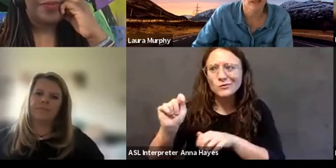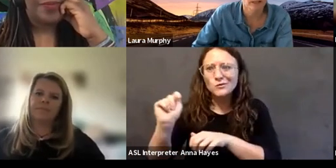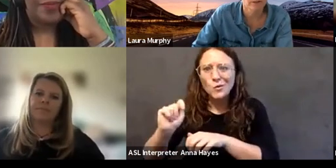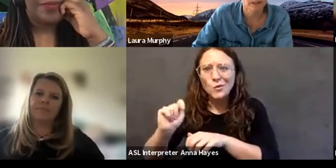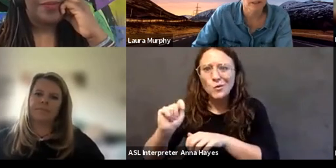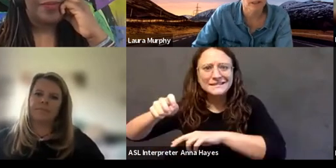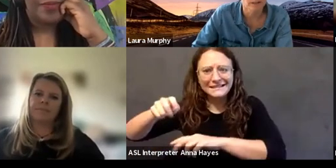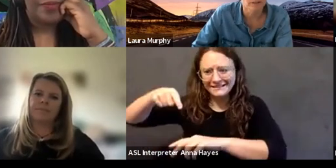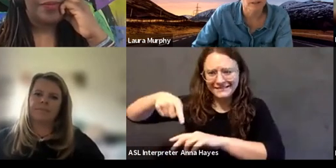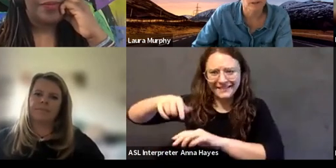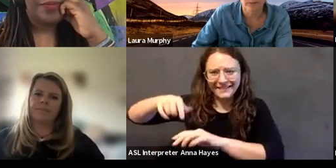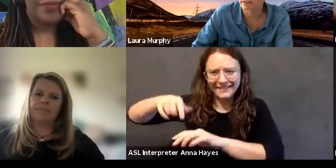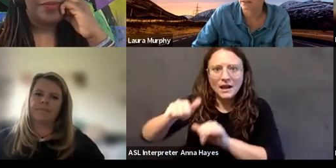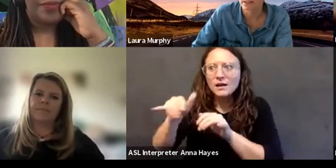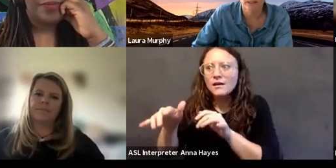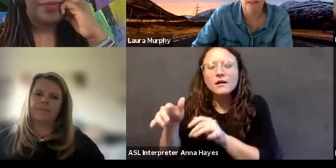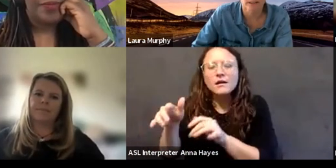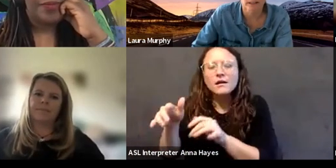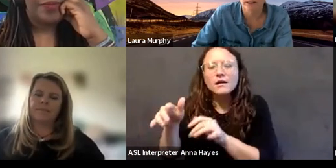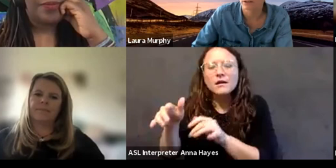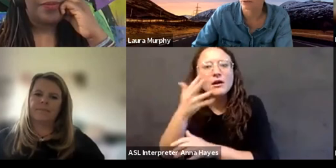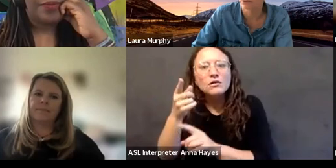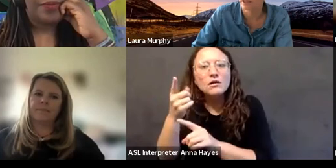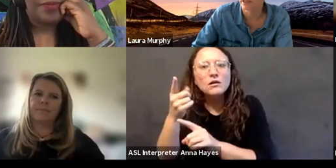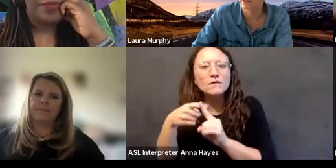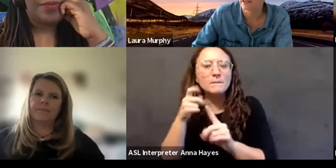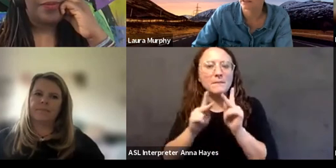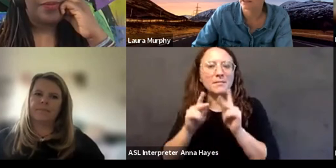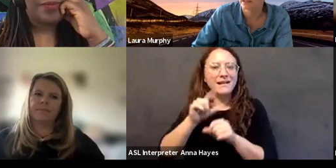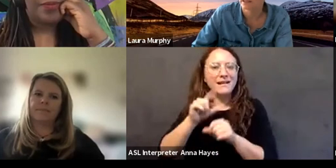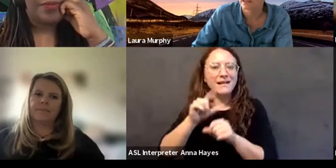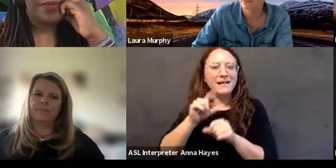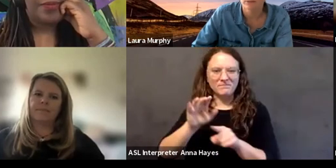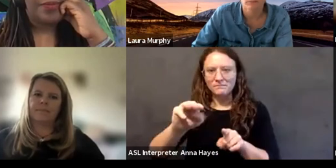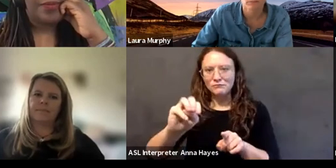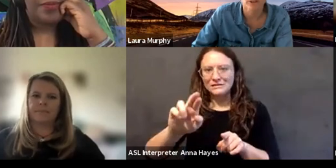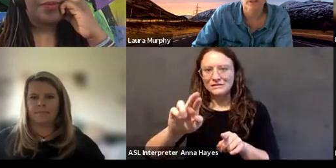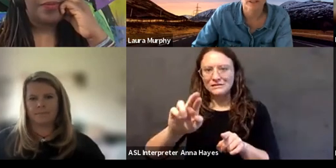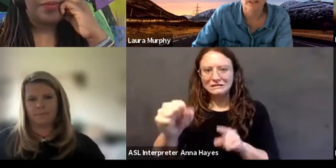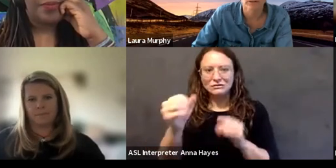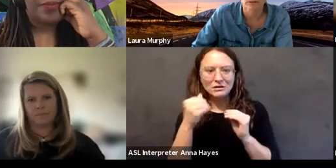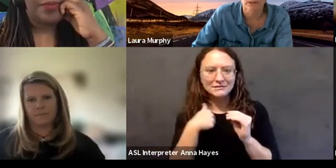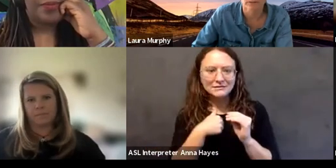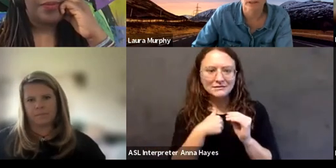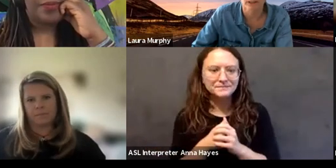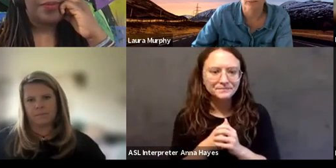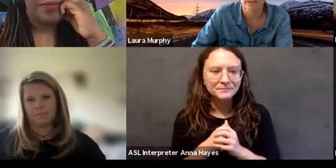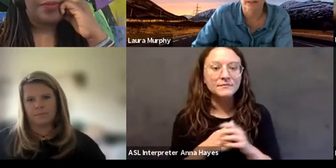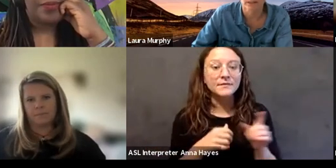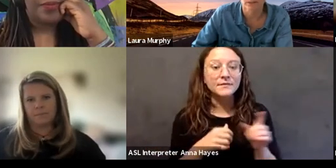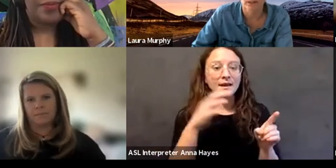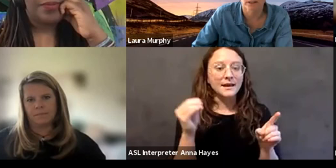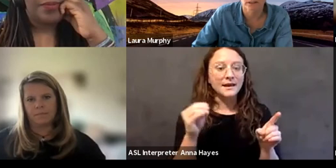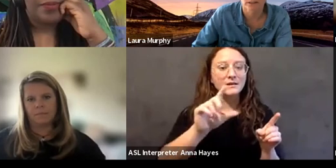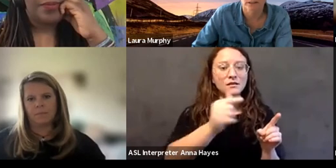Stargel with the EPA, who does environmental impact assessments. And so at a community, more community stakeholders in